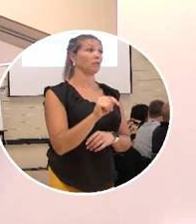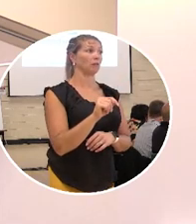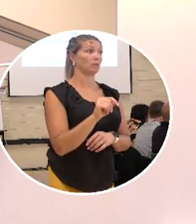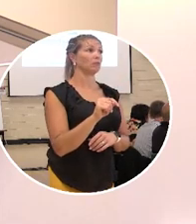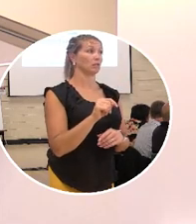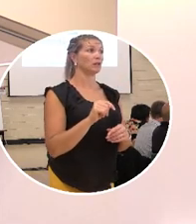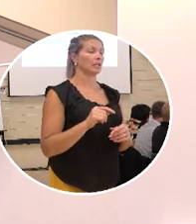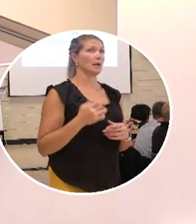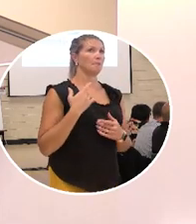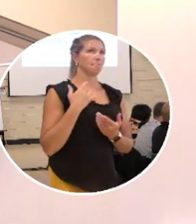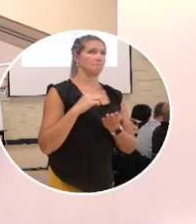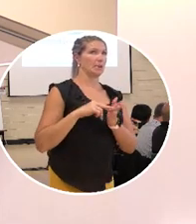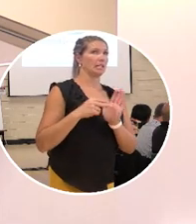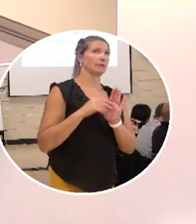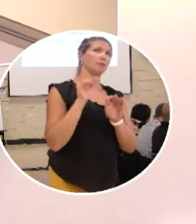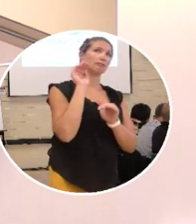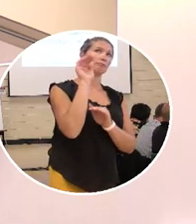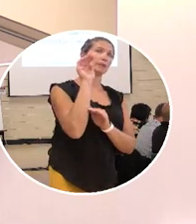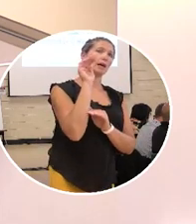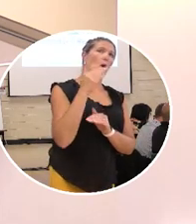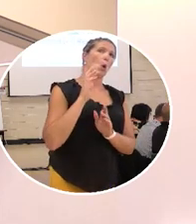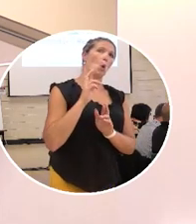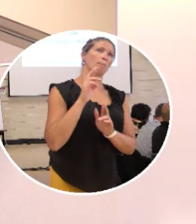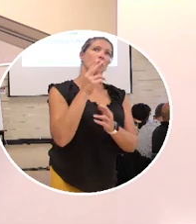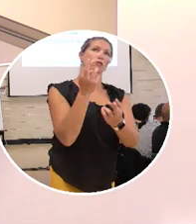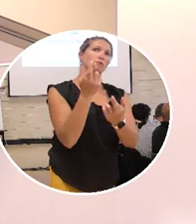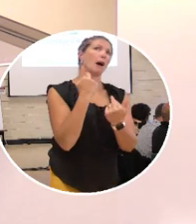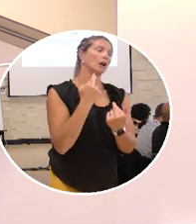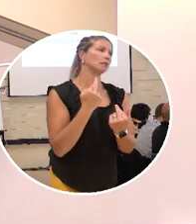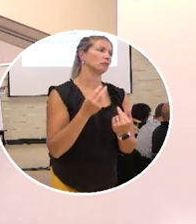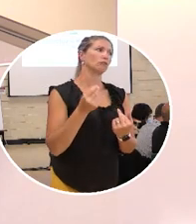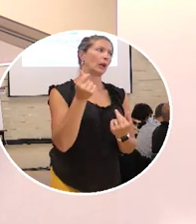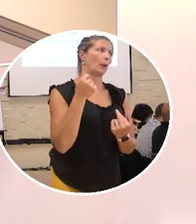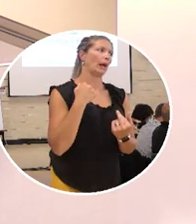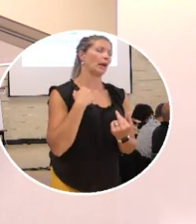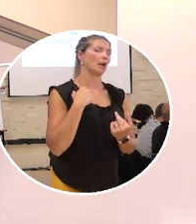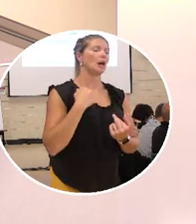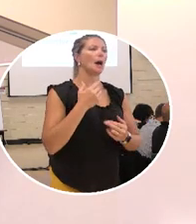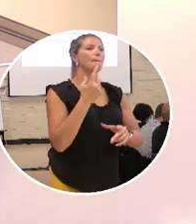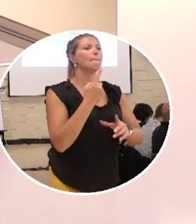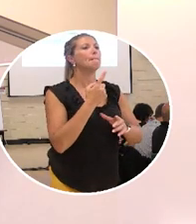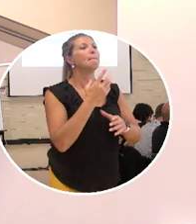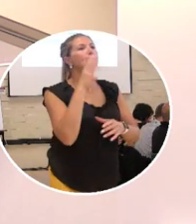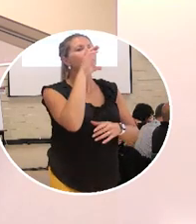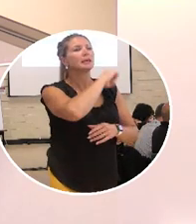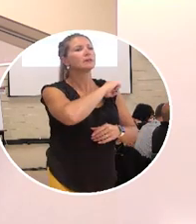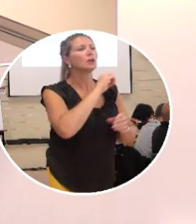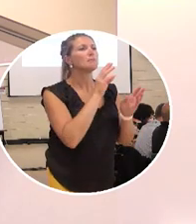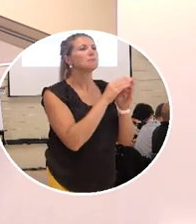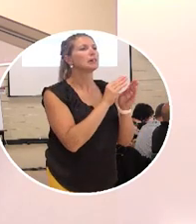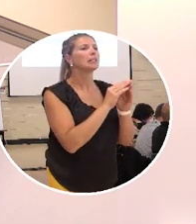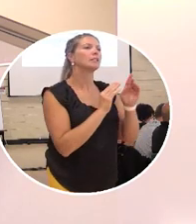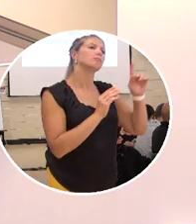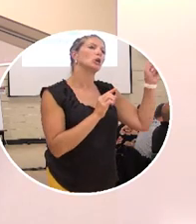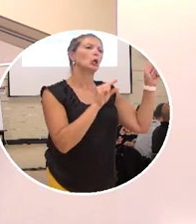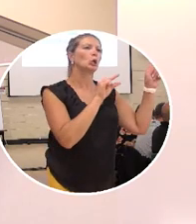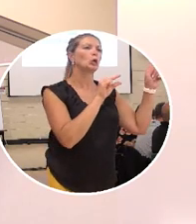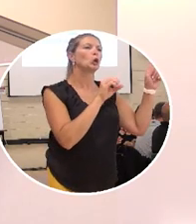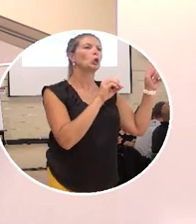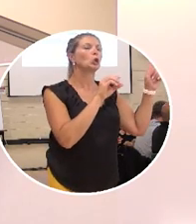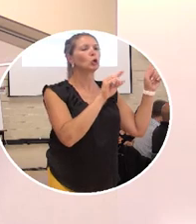response expedited. The only question I have, and I wasn't at the meeting in Goose Bay, so my apologies, I didn't participate in the